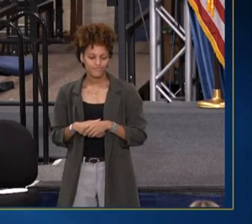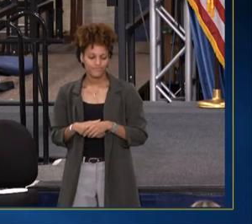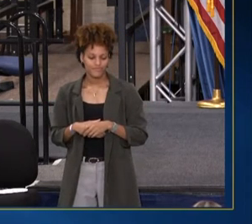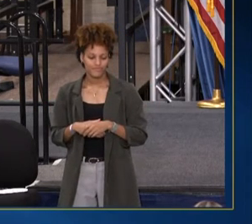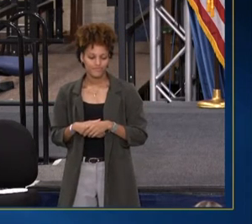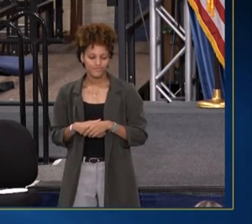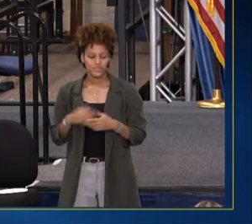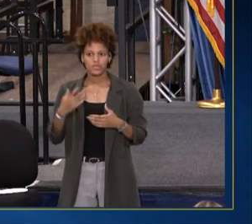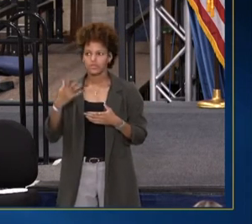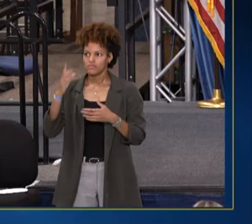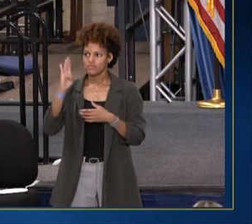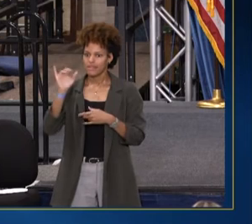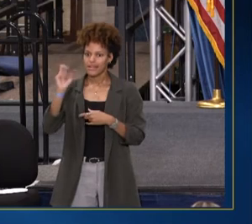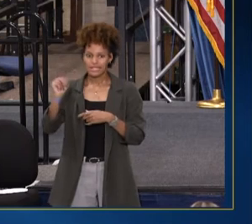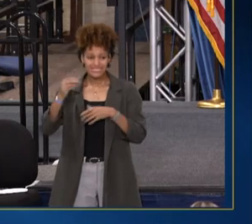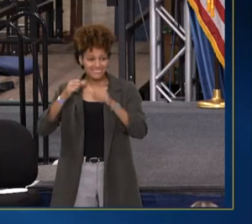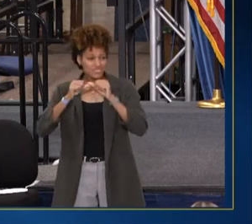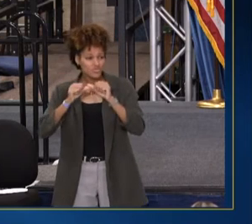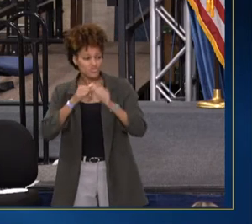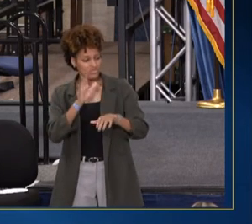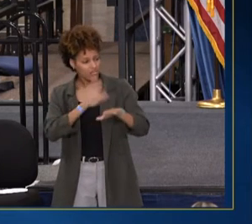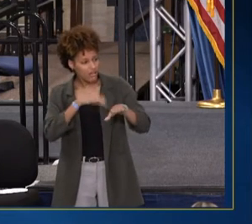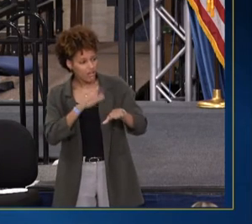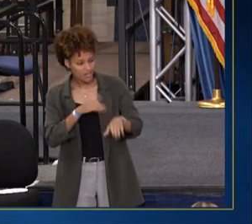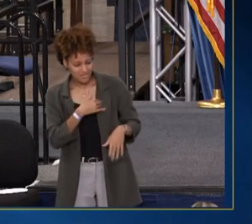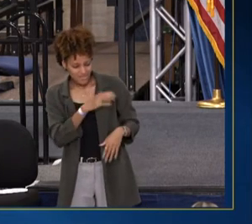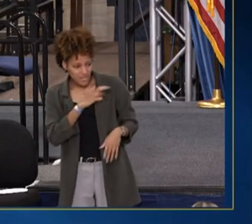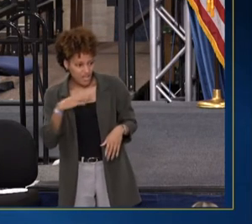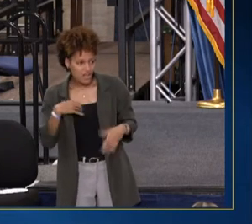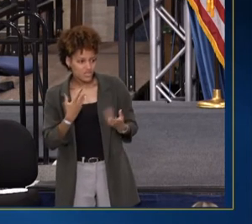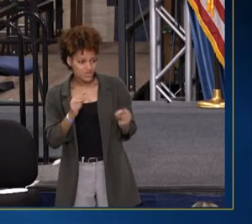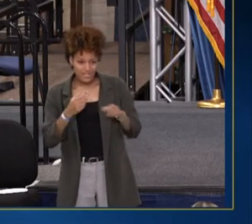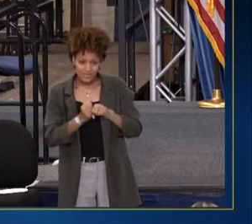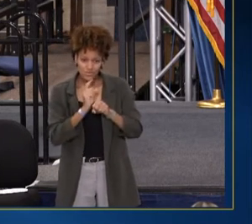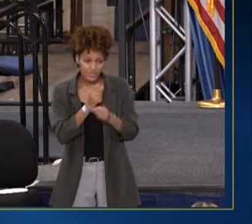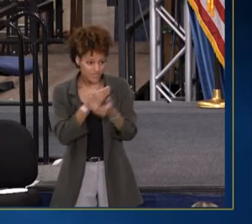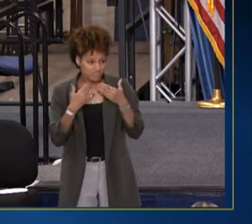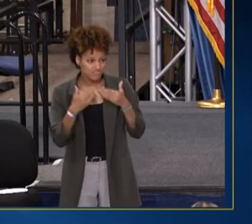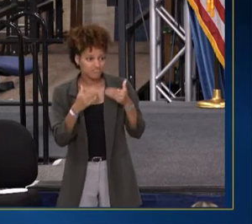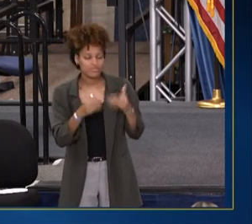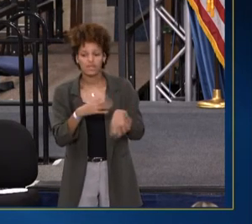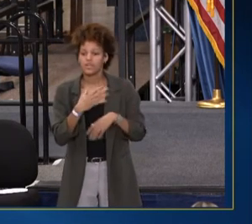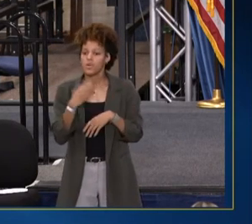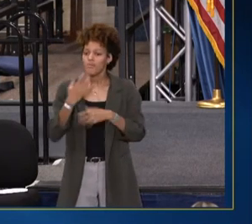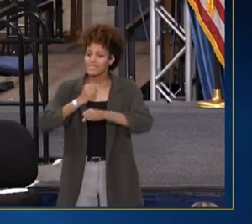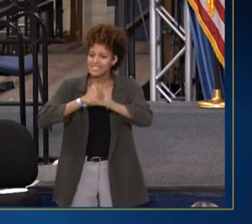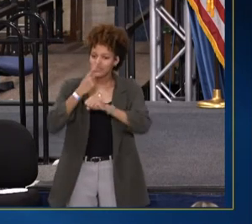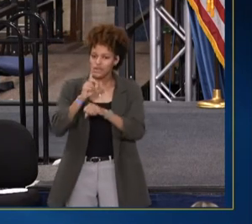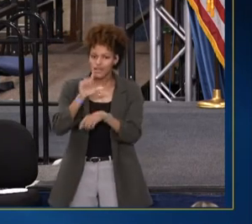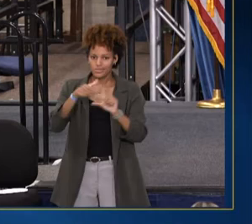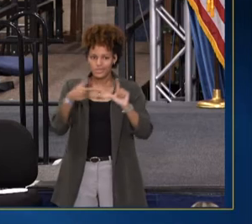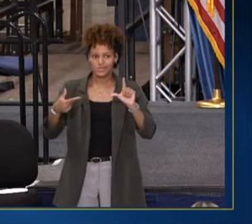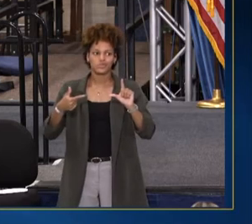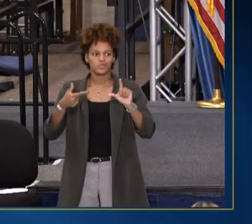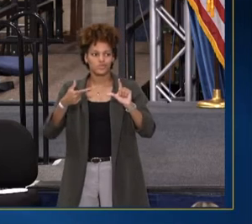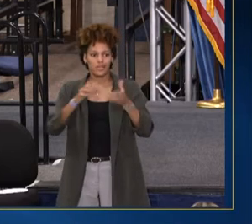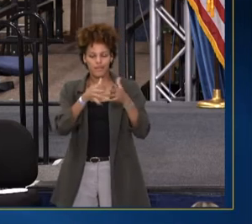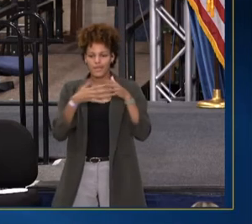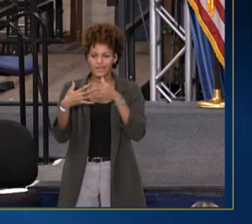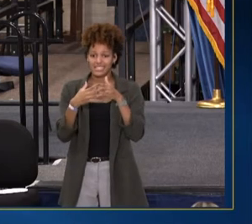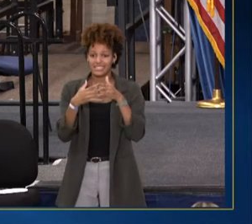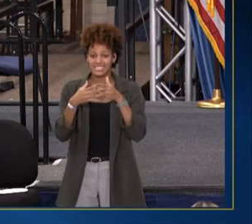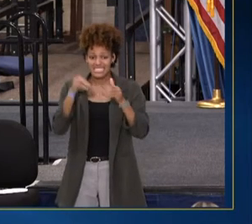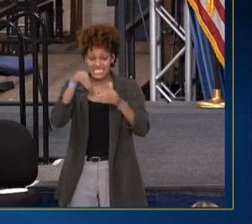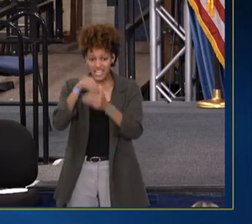So he continues to call on Congress to pass the Equality Act to enshrine civil rights, protections for LGBTQ plus Americans in federal